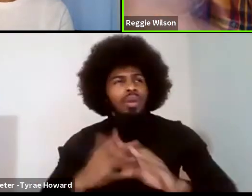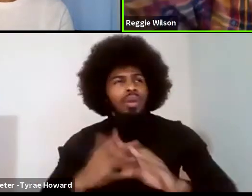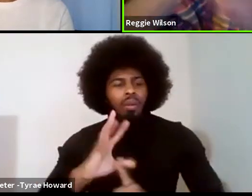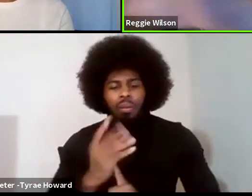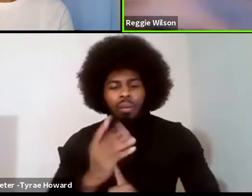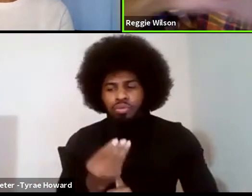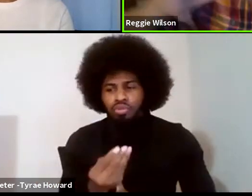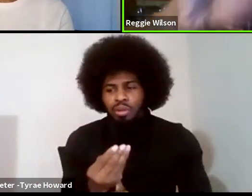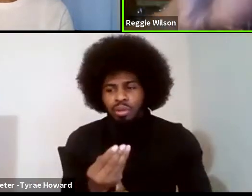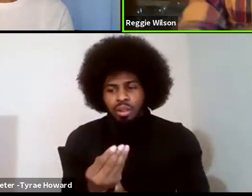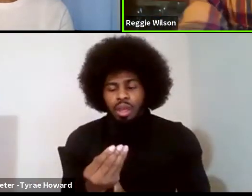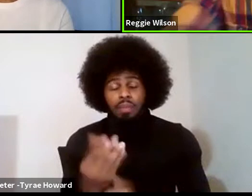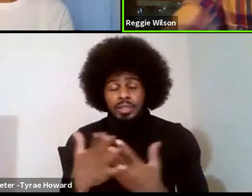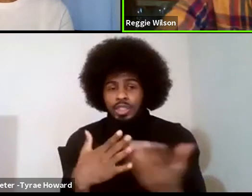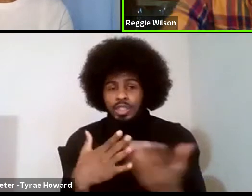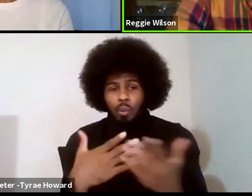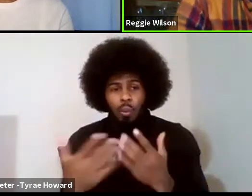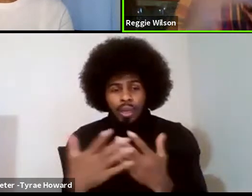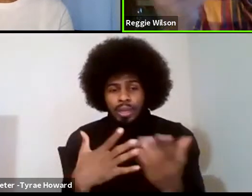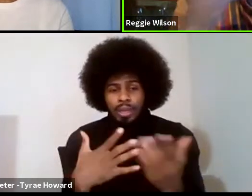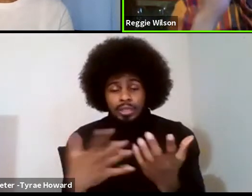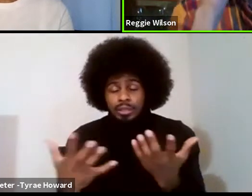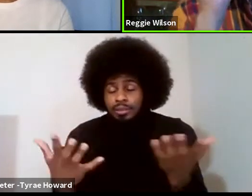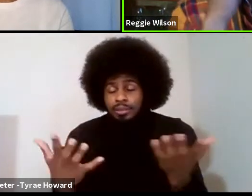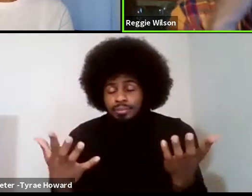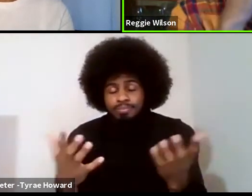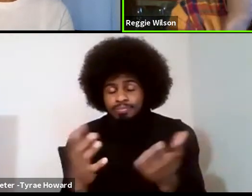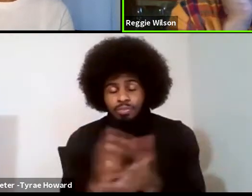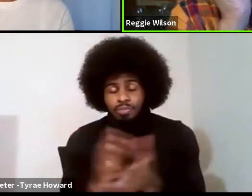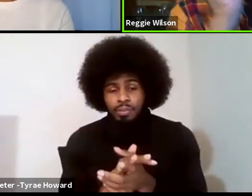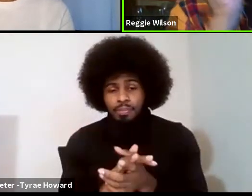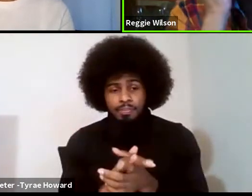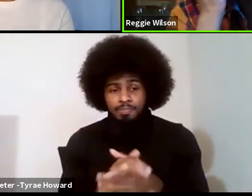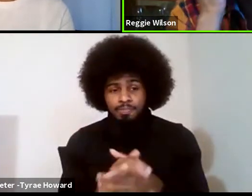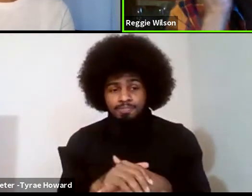it's all just kind of moving around, and I don't know.